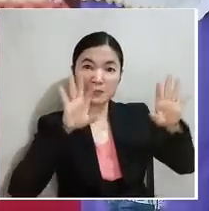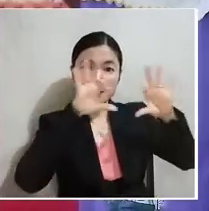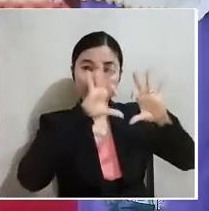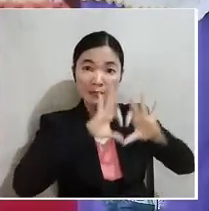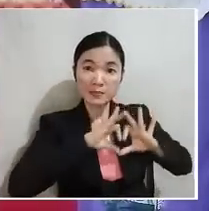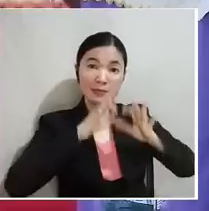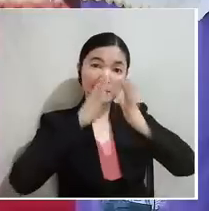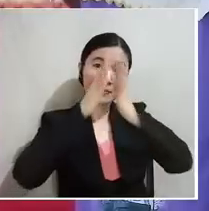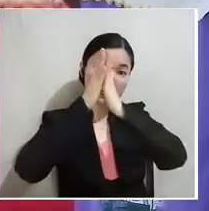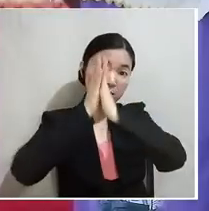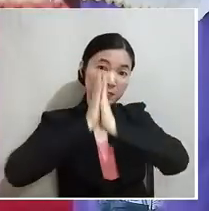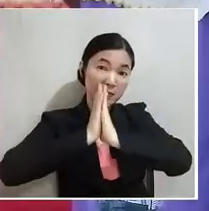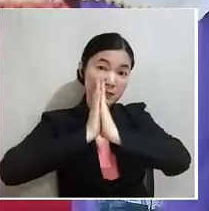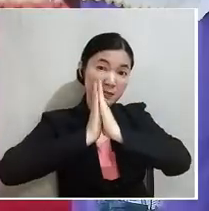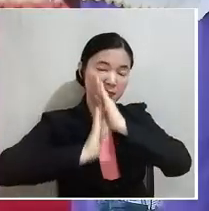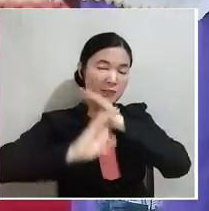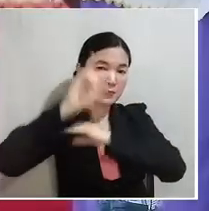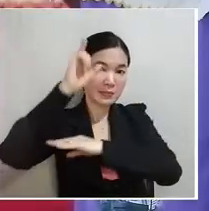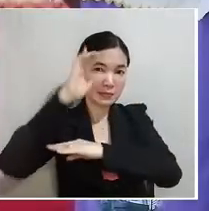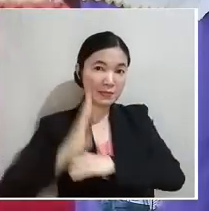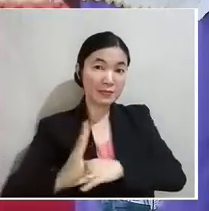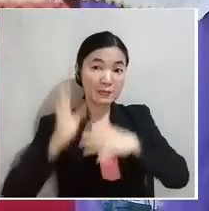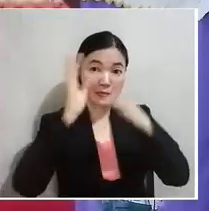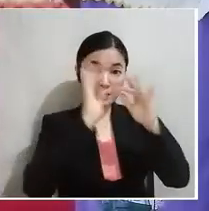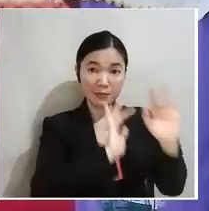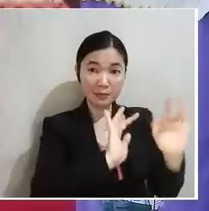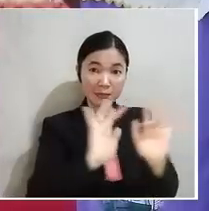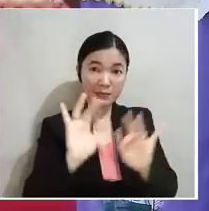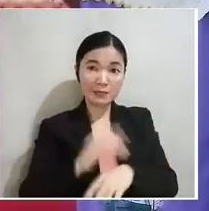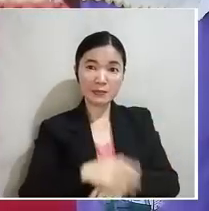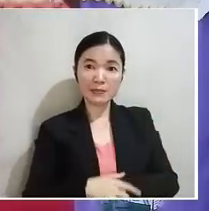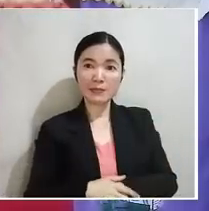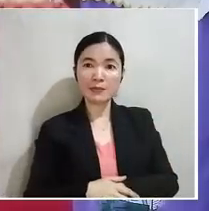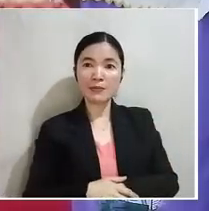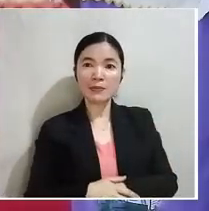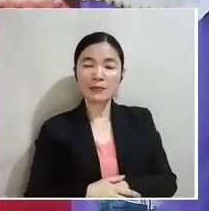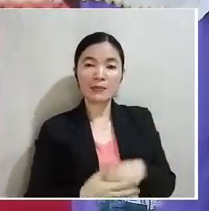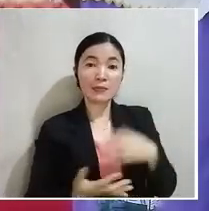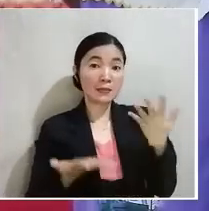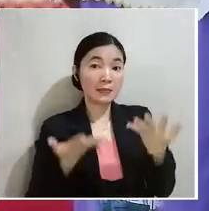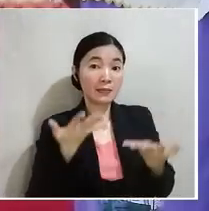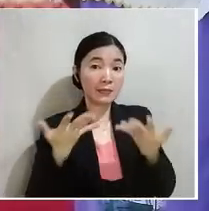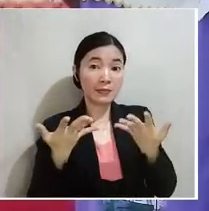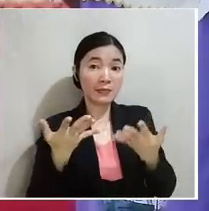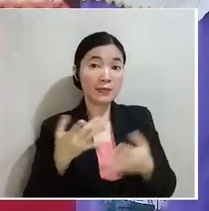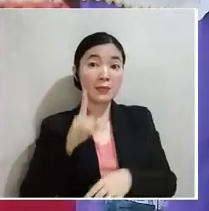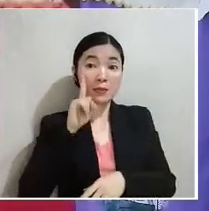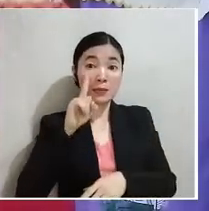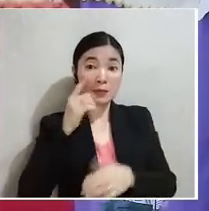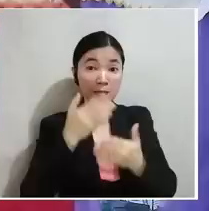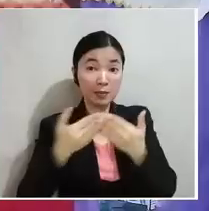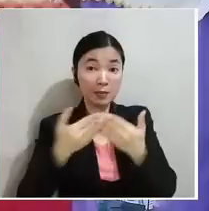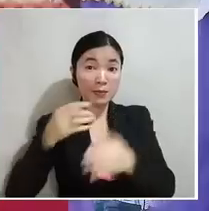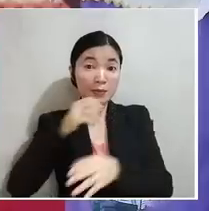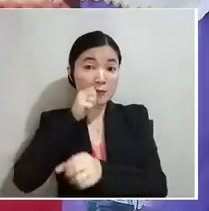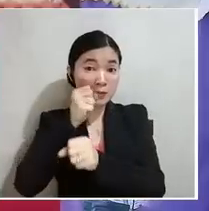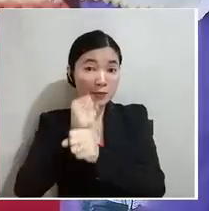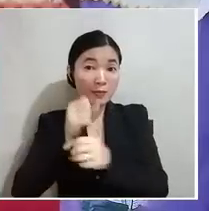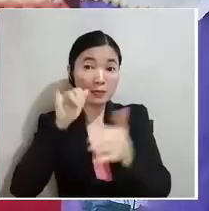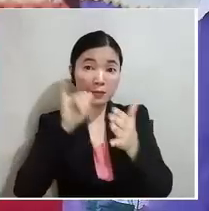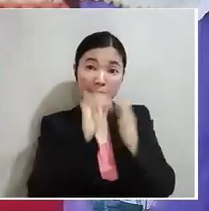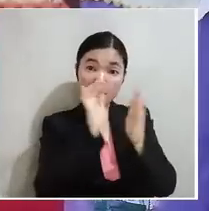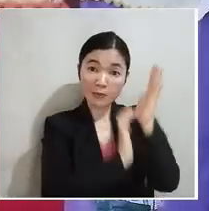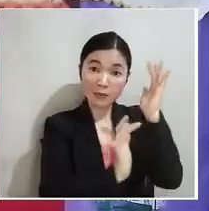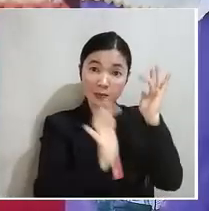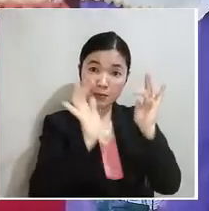and forgiveness. One thing is certain, that Jesus, He